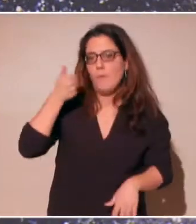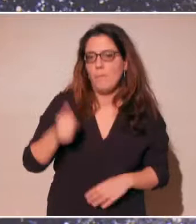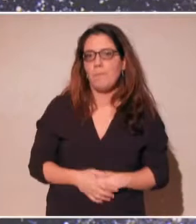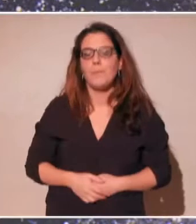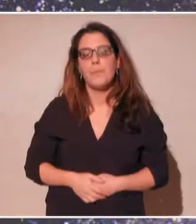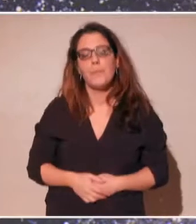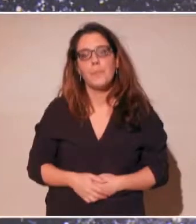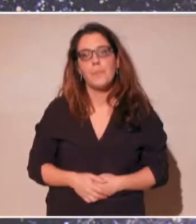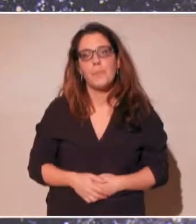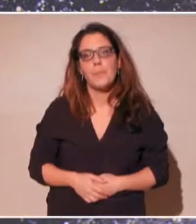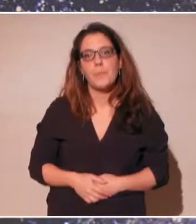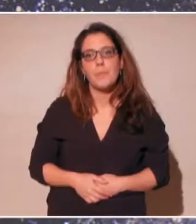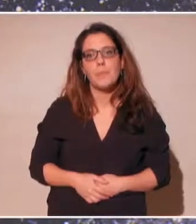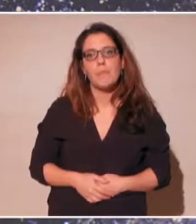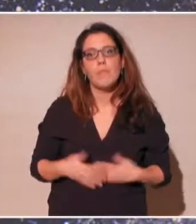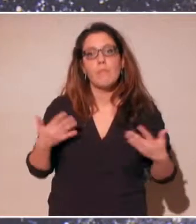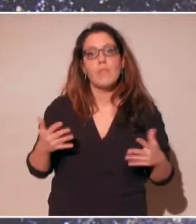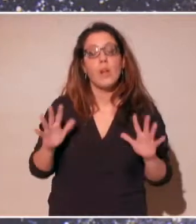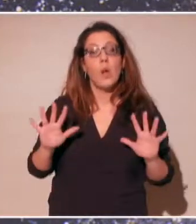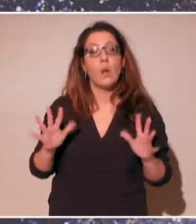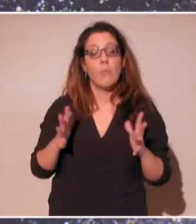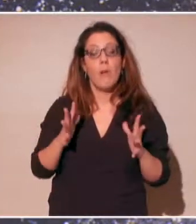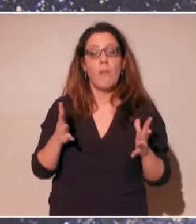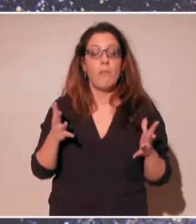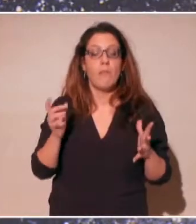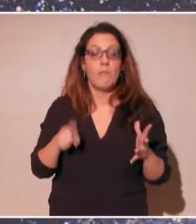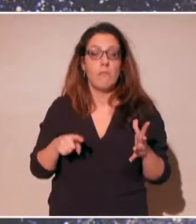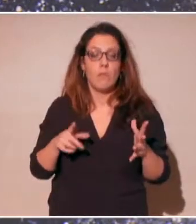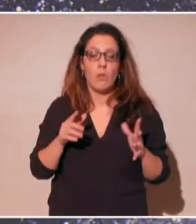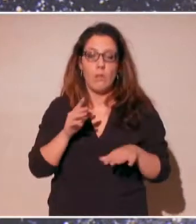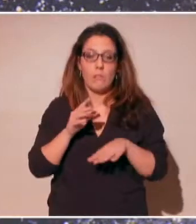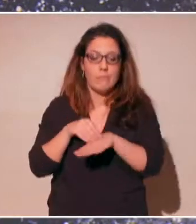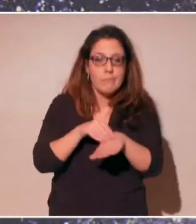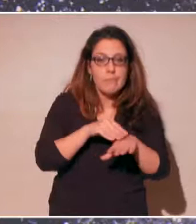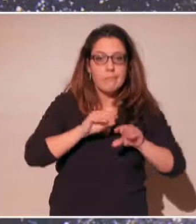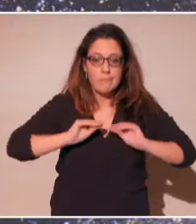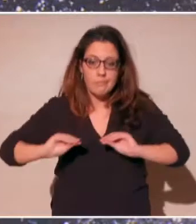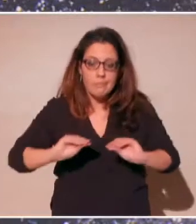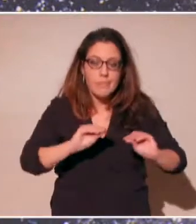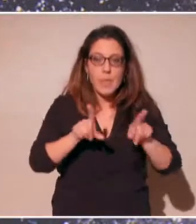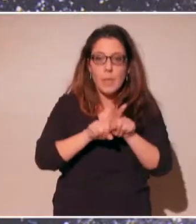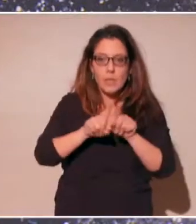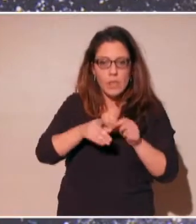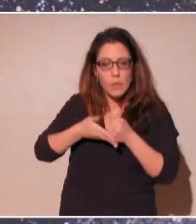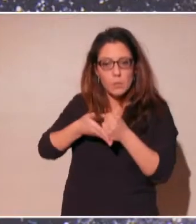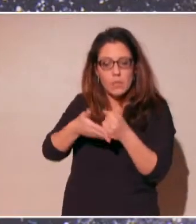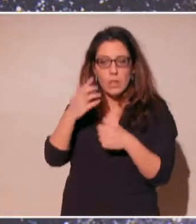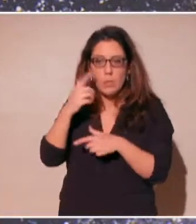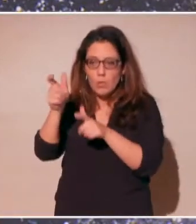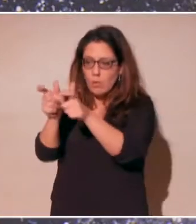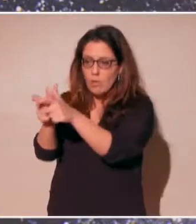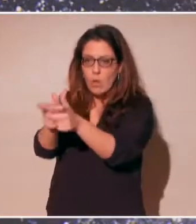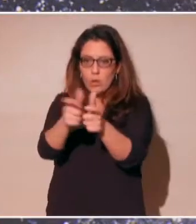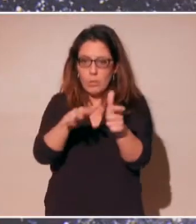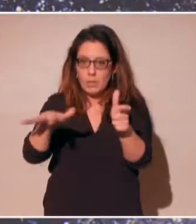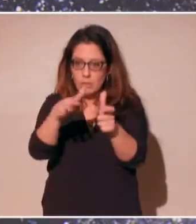improving farming techniques. So this means that we are ready to